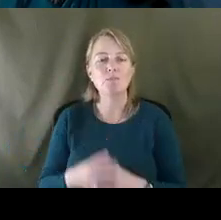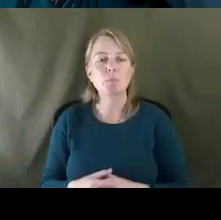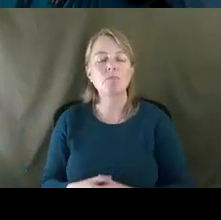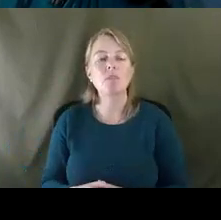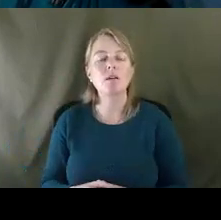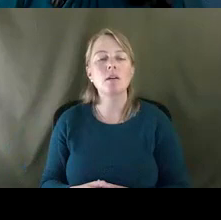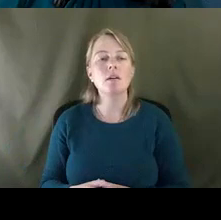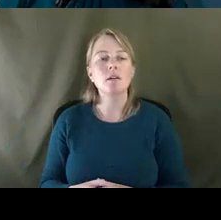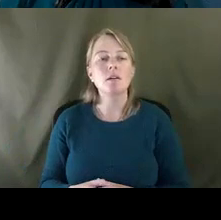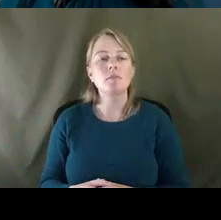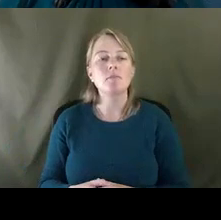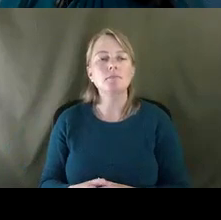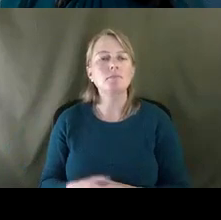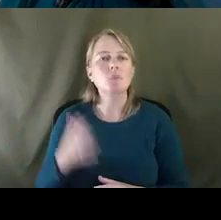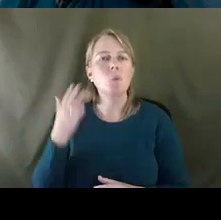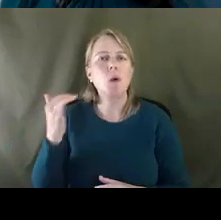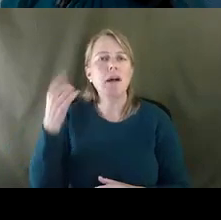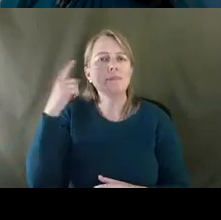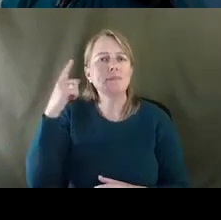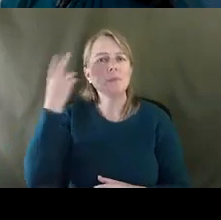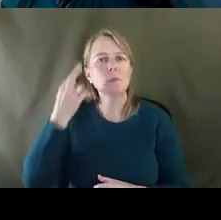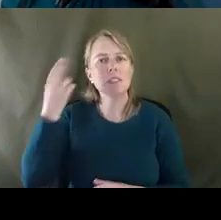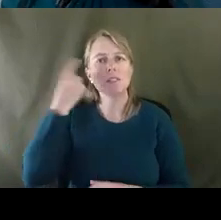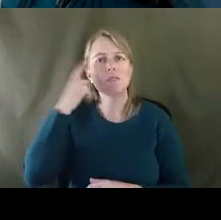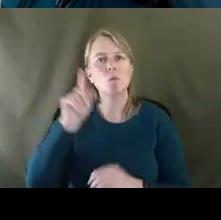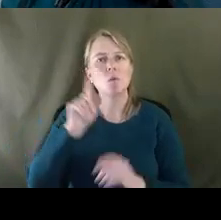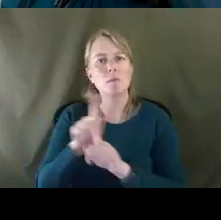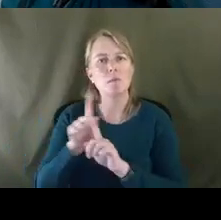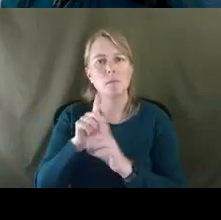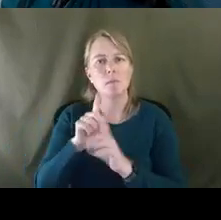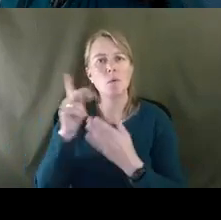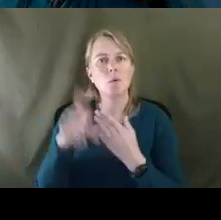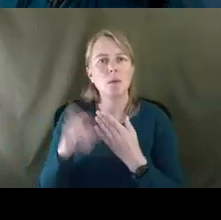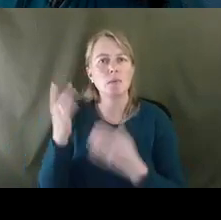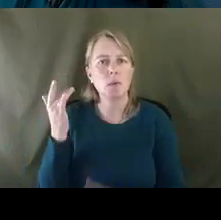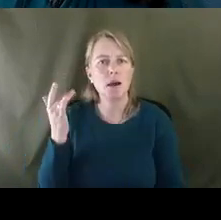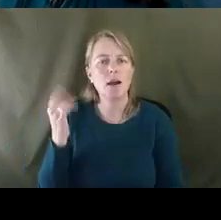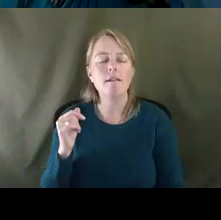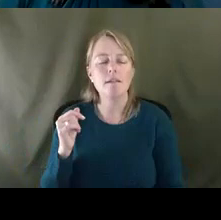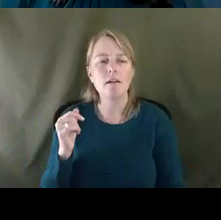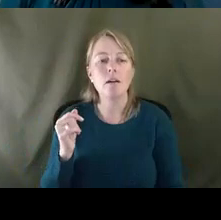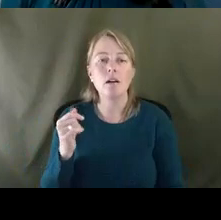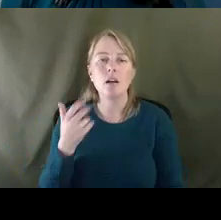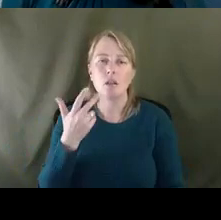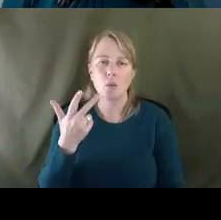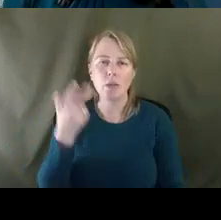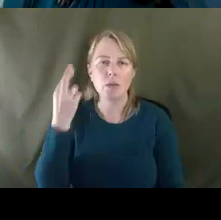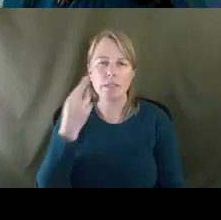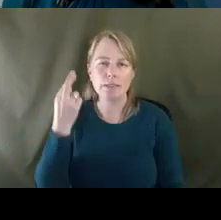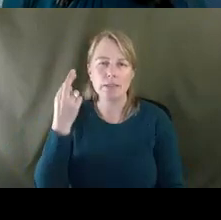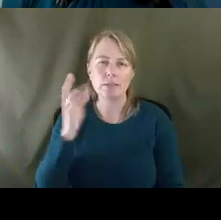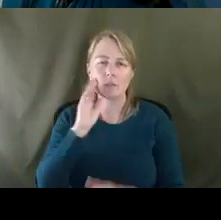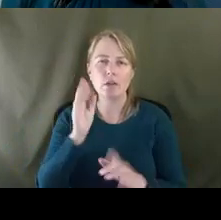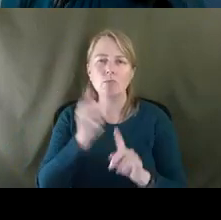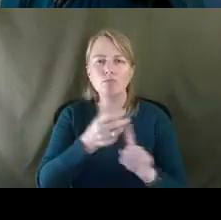So when we talk about why do we even consider mentorship programs at all, there are three main buckets that I'm going to talk about with